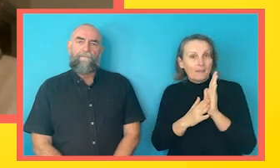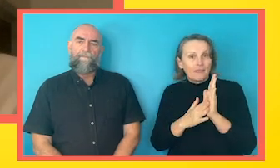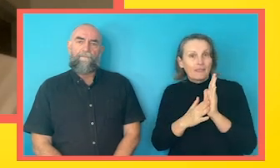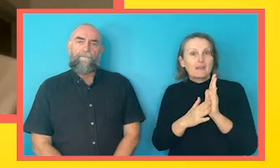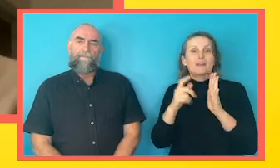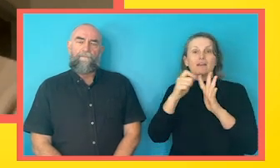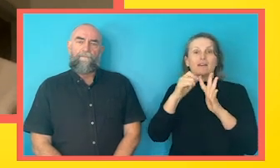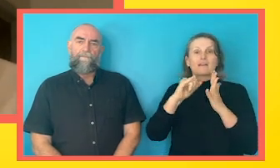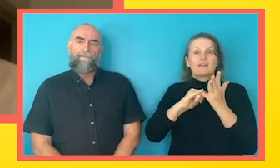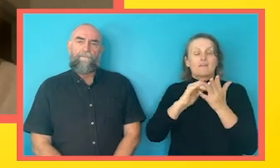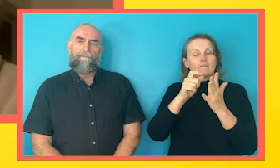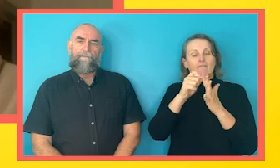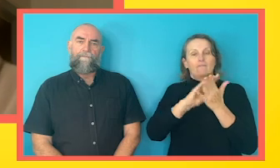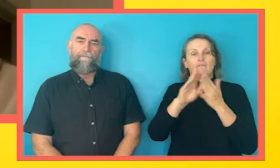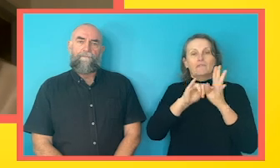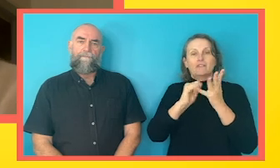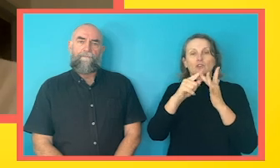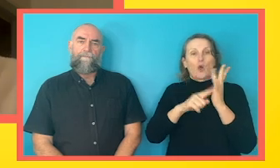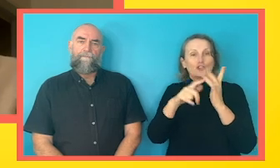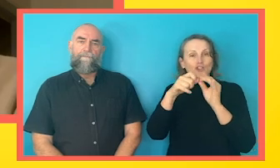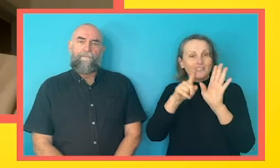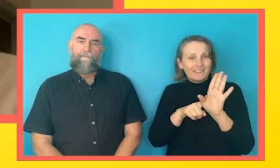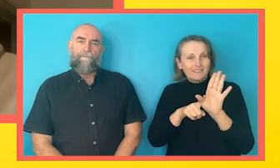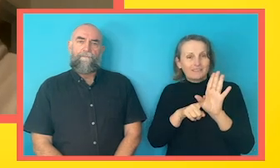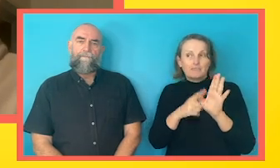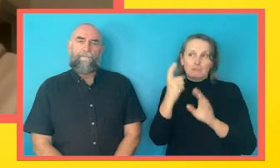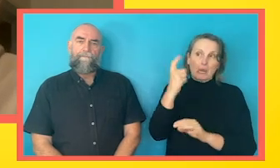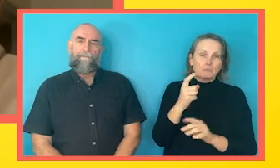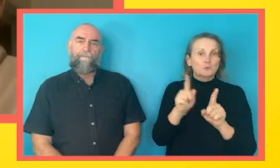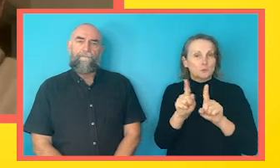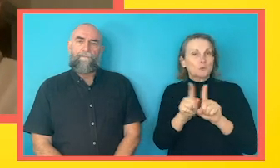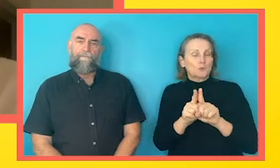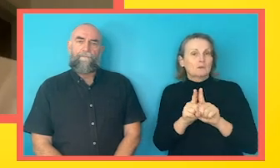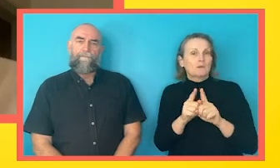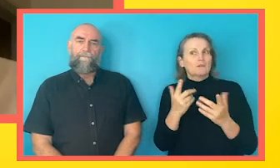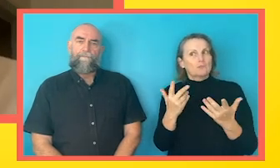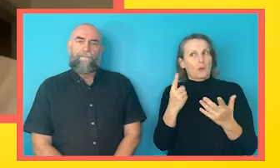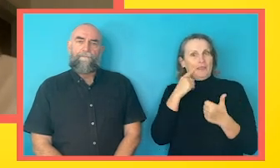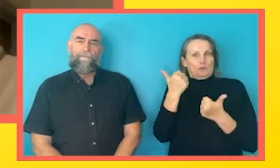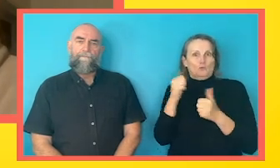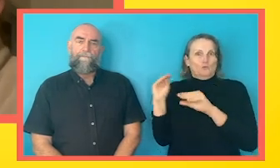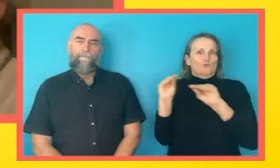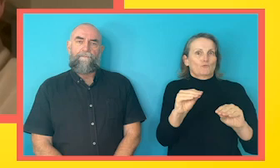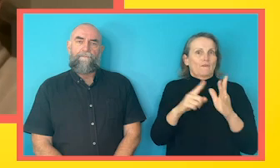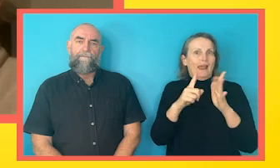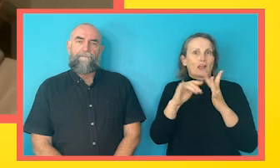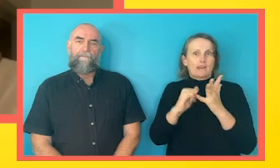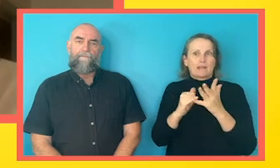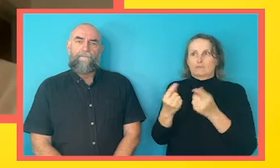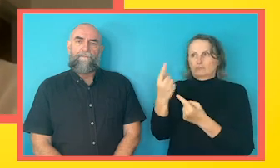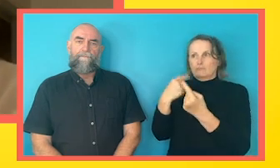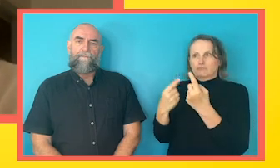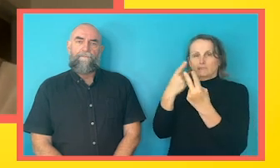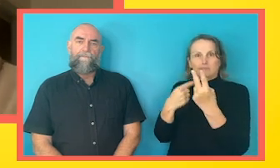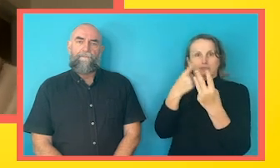every now and then comes into the pool, and we do biomechanics. So I think it was a very good move to make, and I don't see